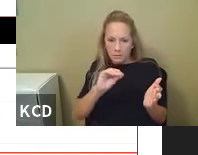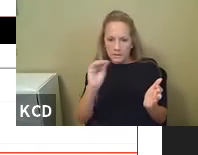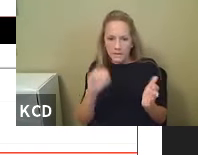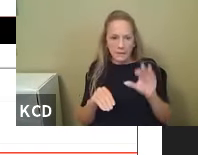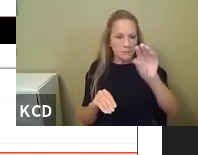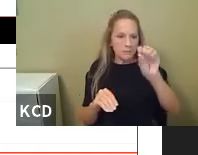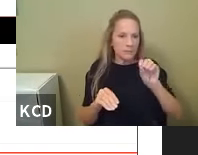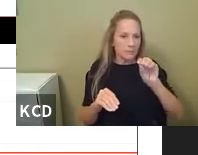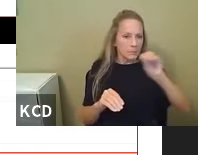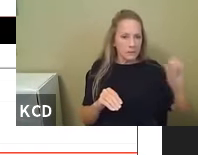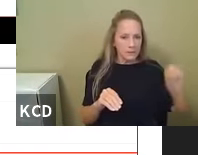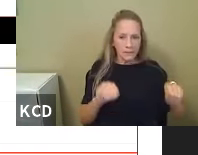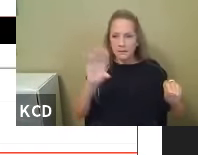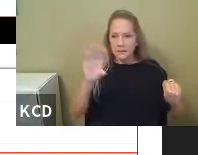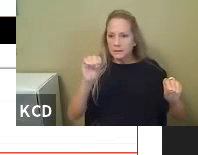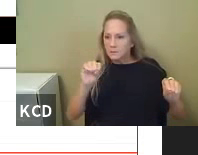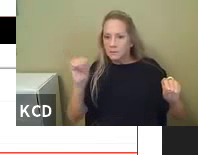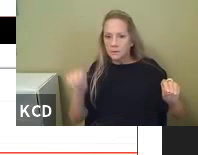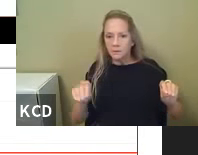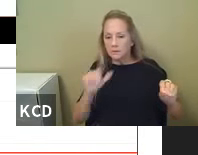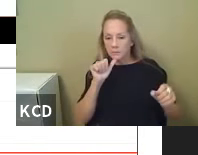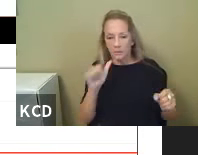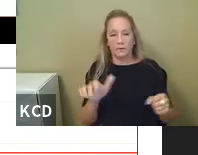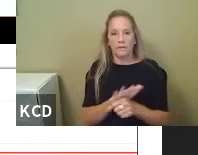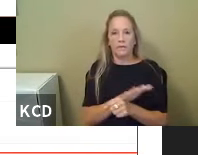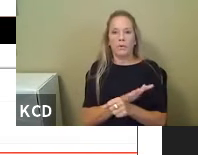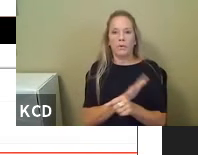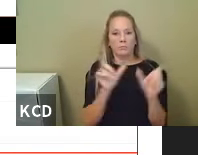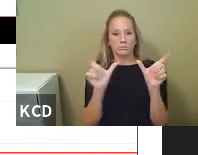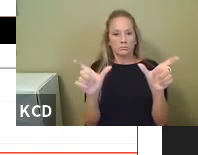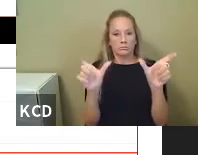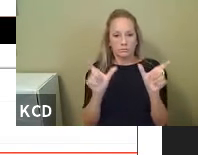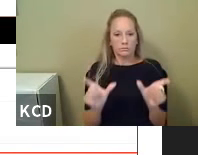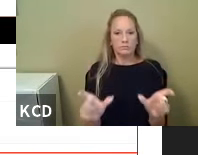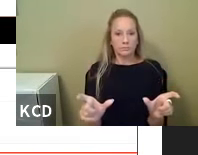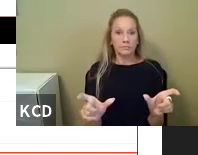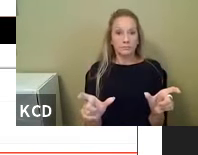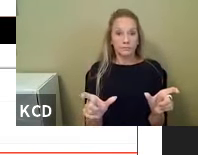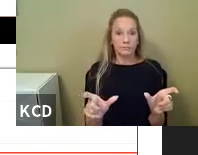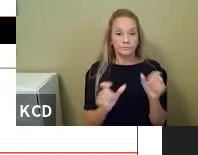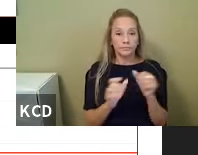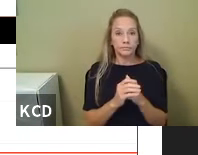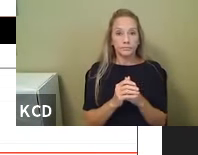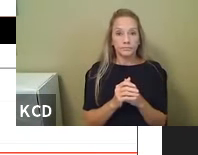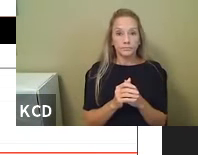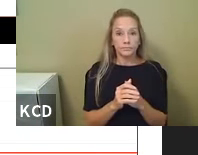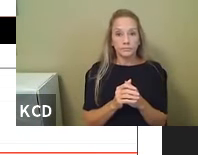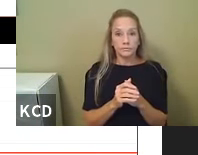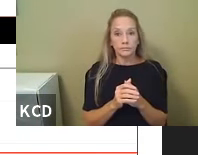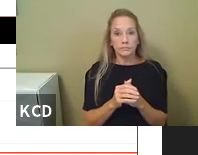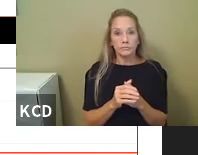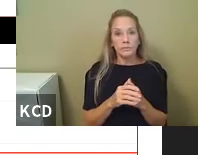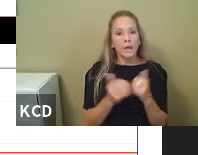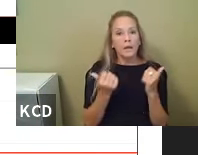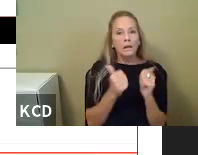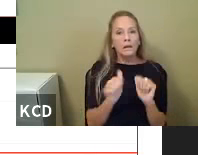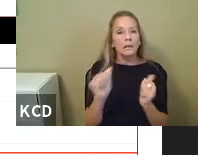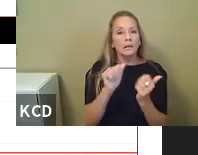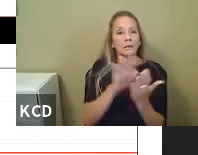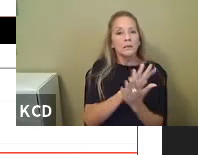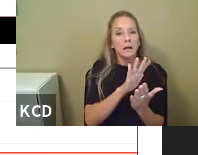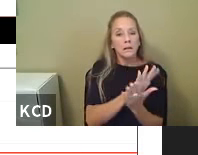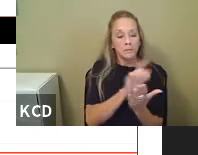time, but this is largely the way any written document